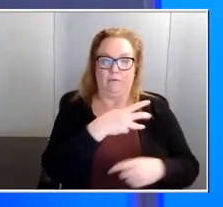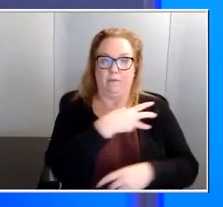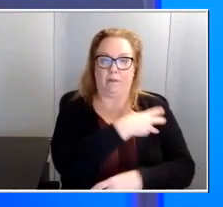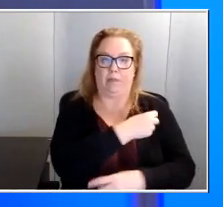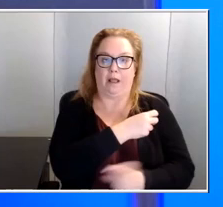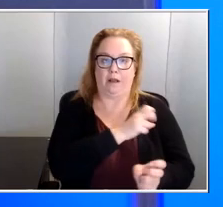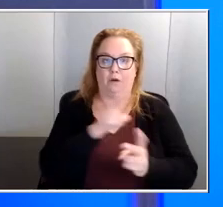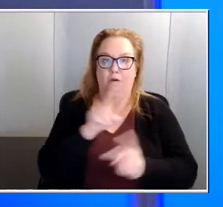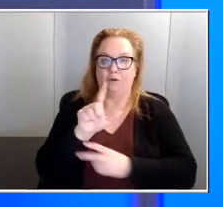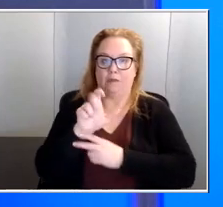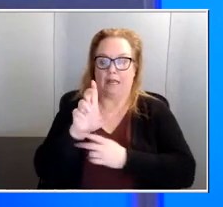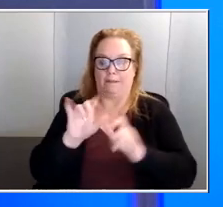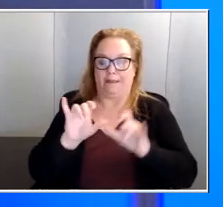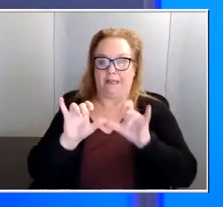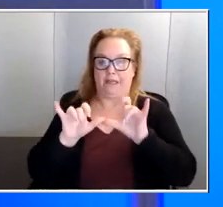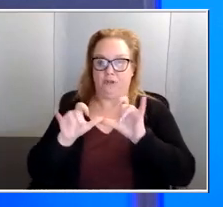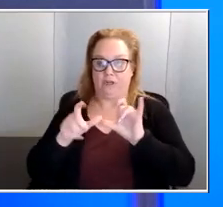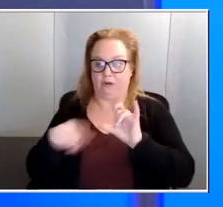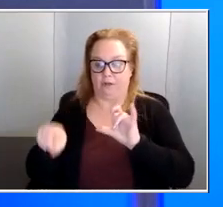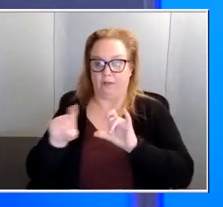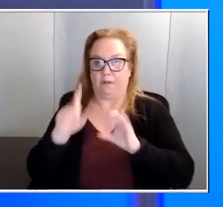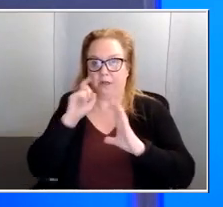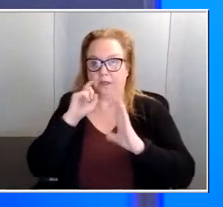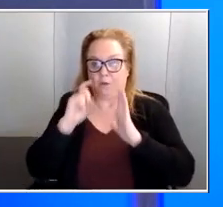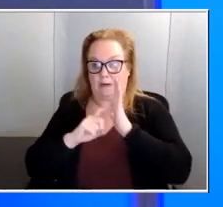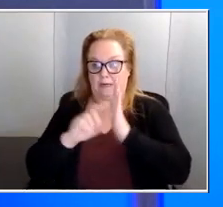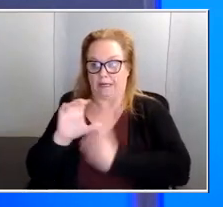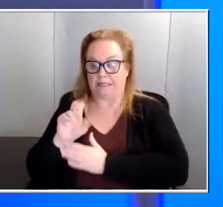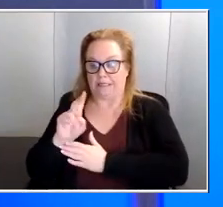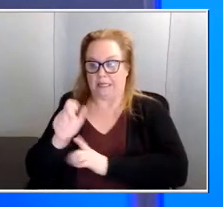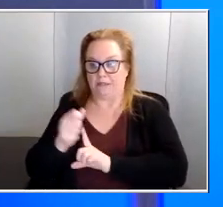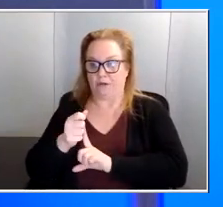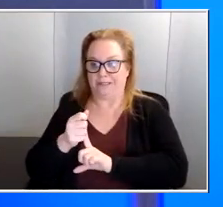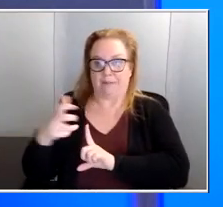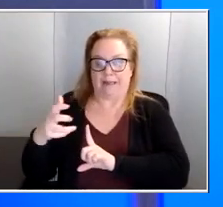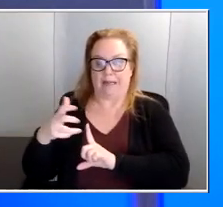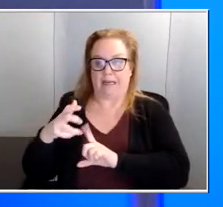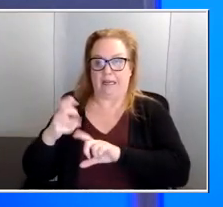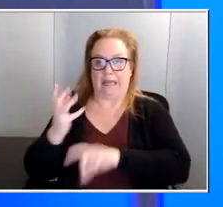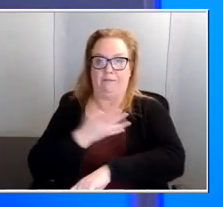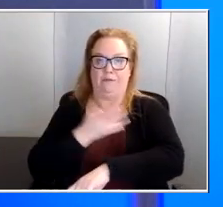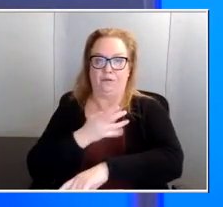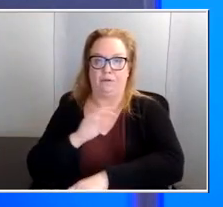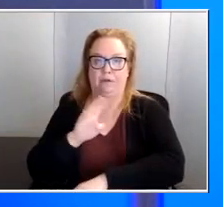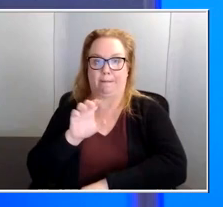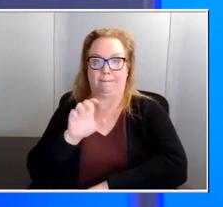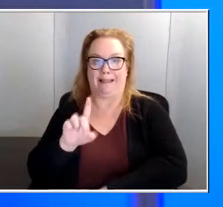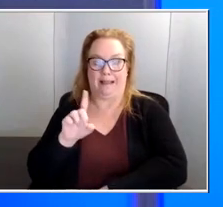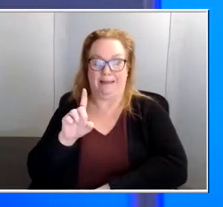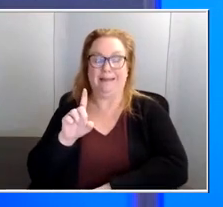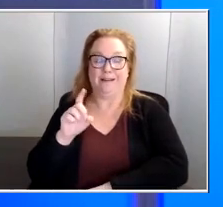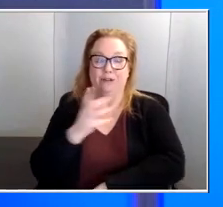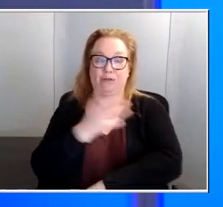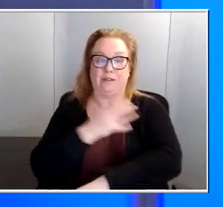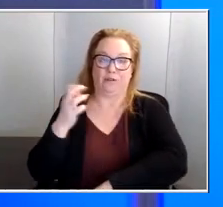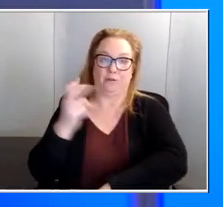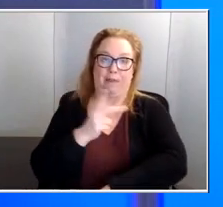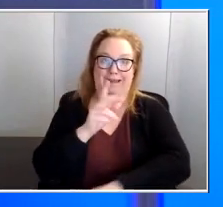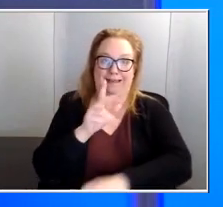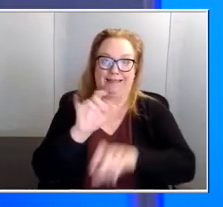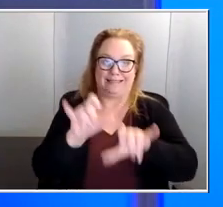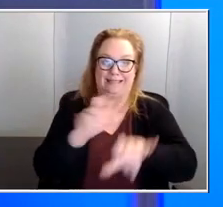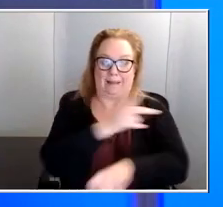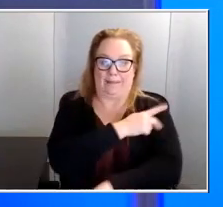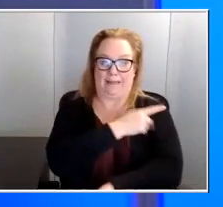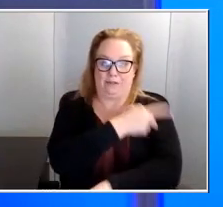laboratory, genetically re-engineering them to recognize the cancer, expanding them and infusing them like a blood transfusion back into the patient. So no problem with rejection there.